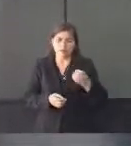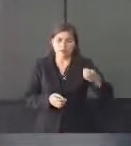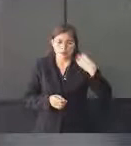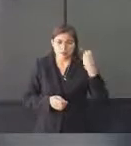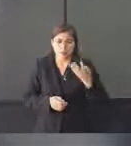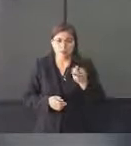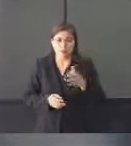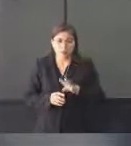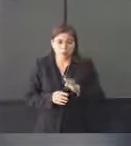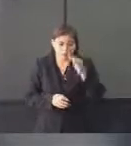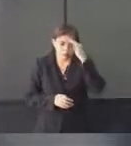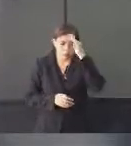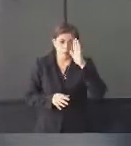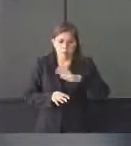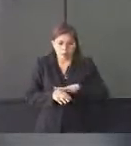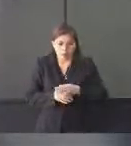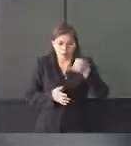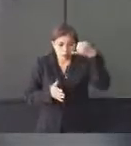panel that